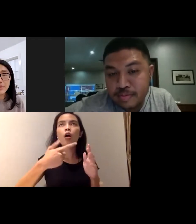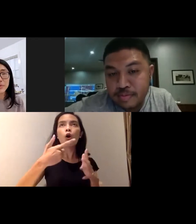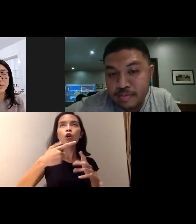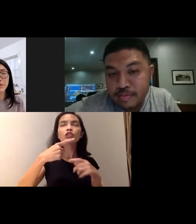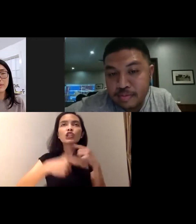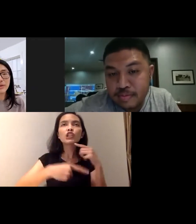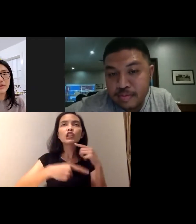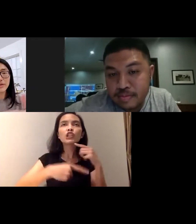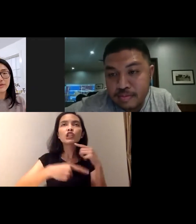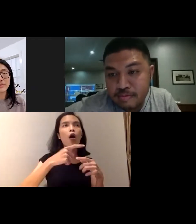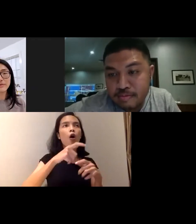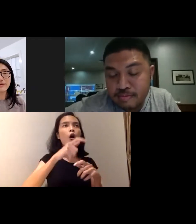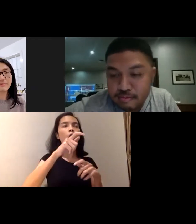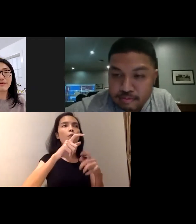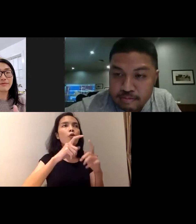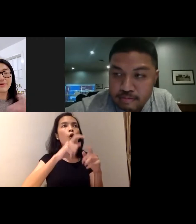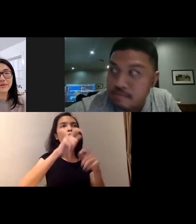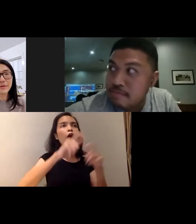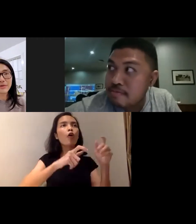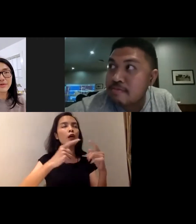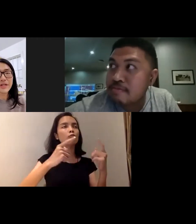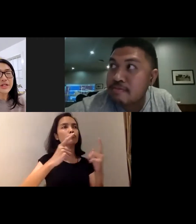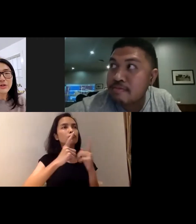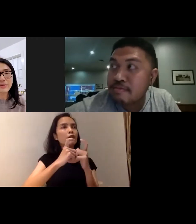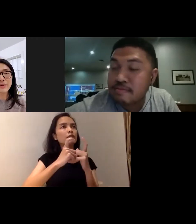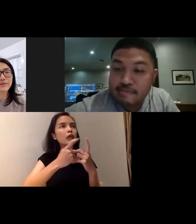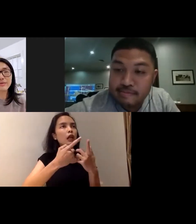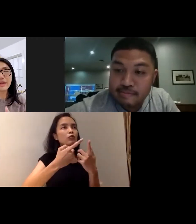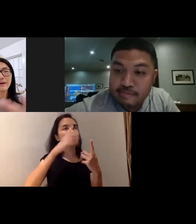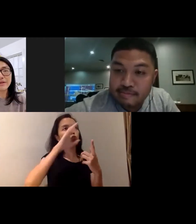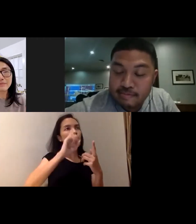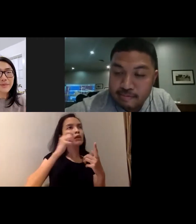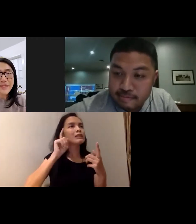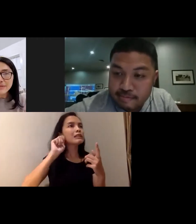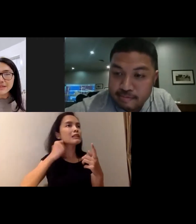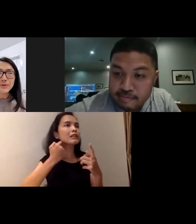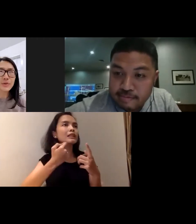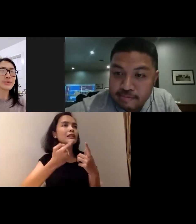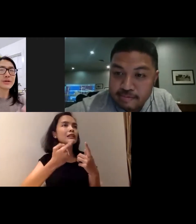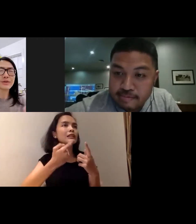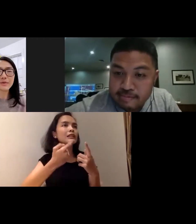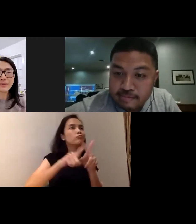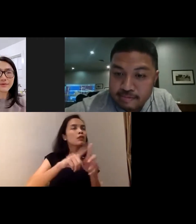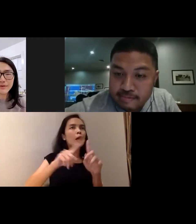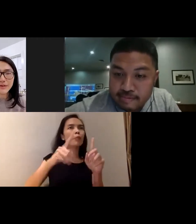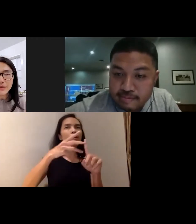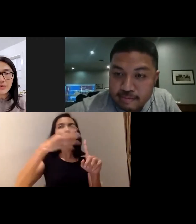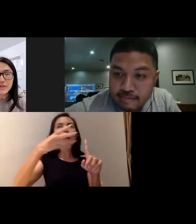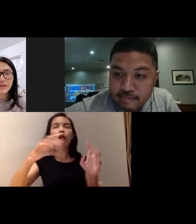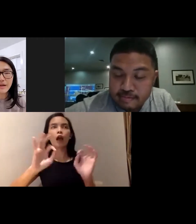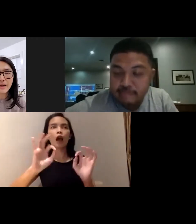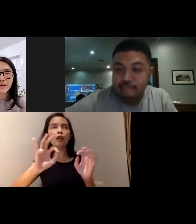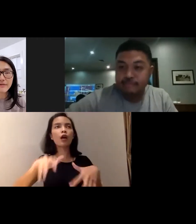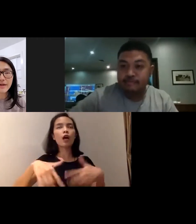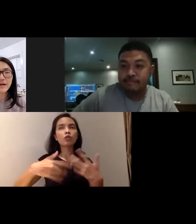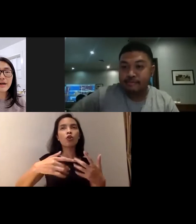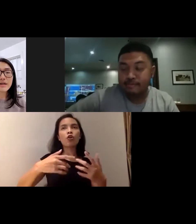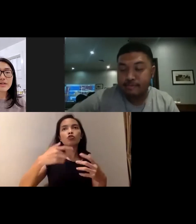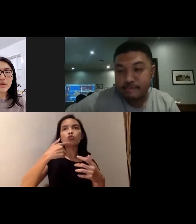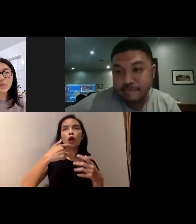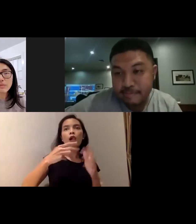straight couples, you know, about their, you know, issues about having babies, or, you know, whatever issues that they